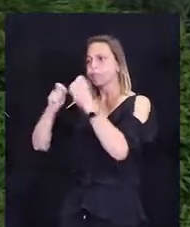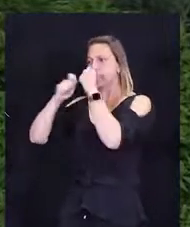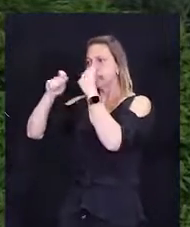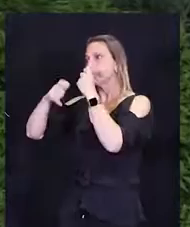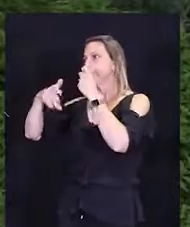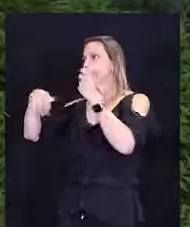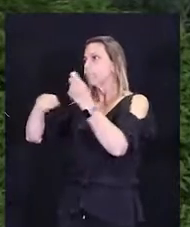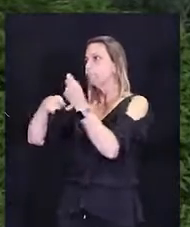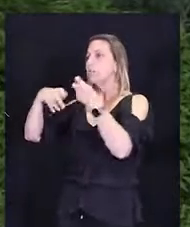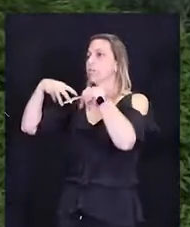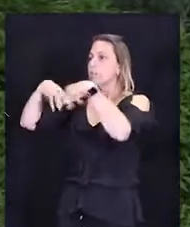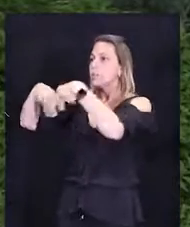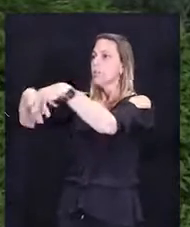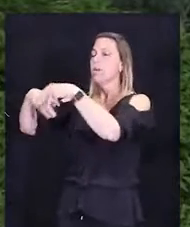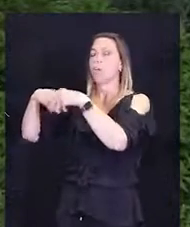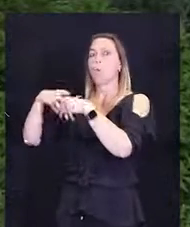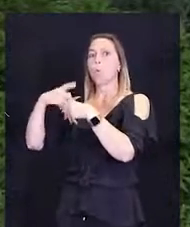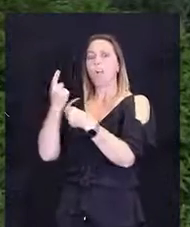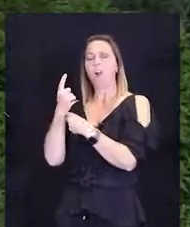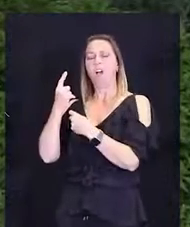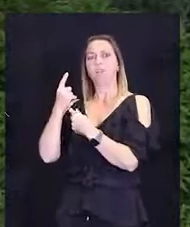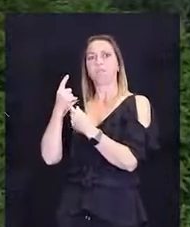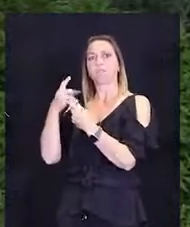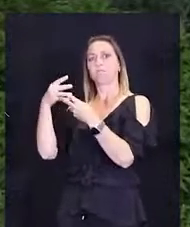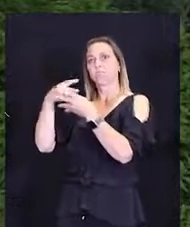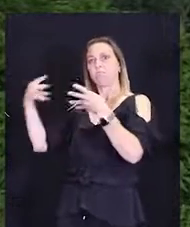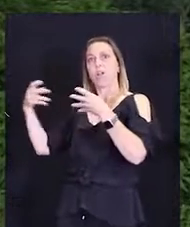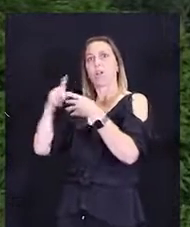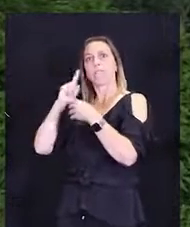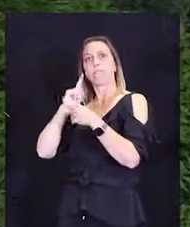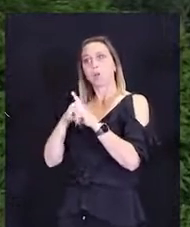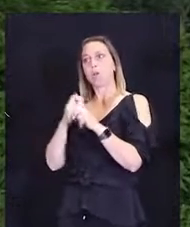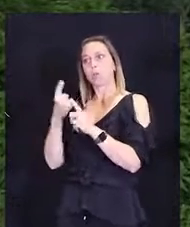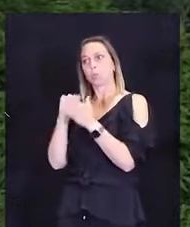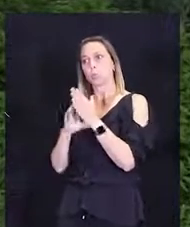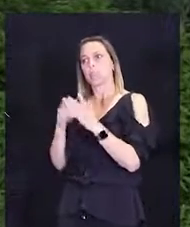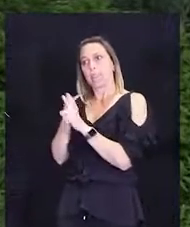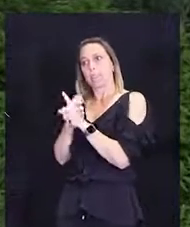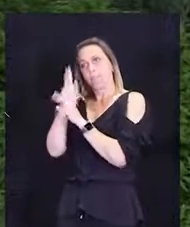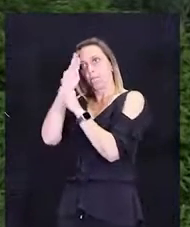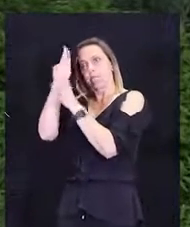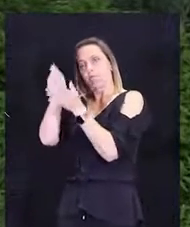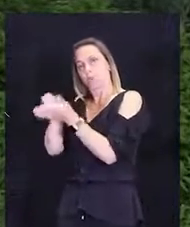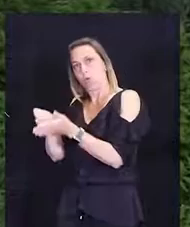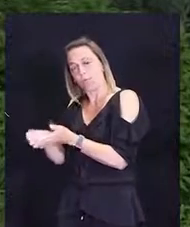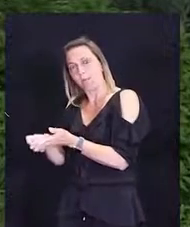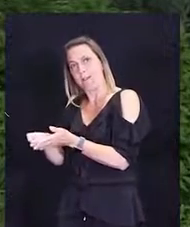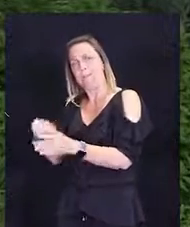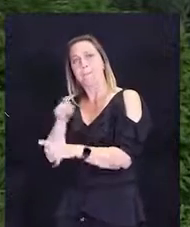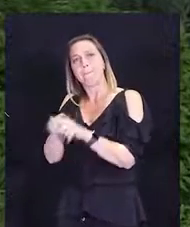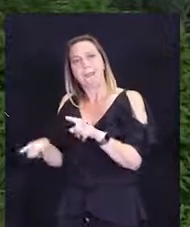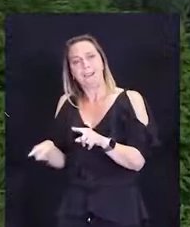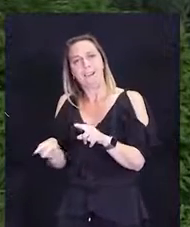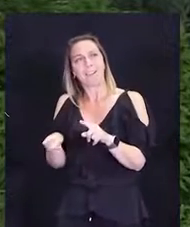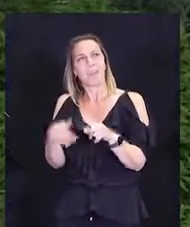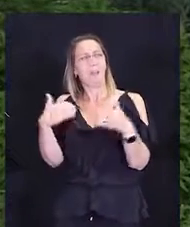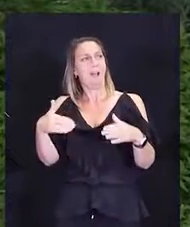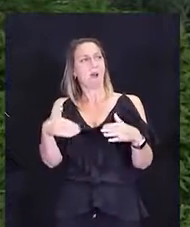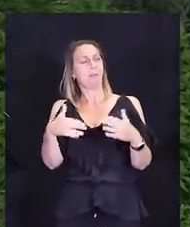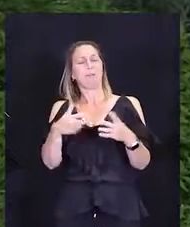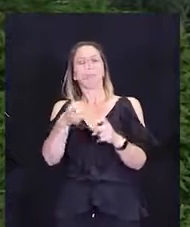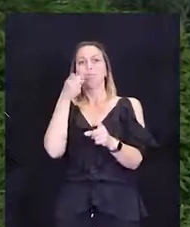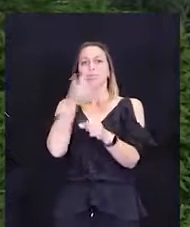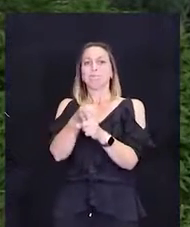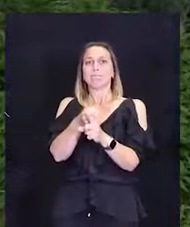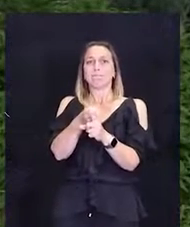very own. These mountaintop experiences all have value, but sometimes the storm of life can hit us hardest, leaving us